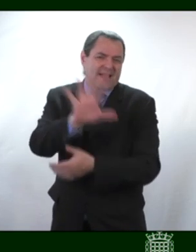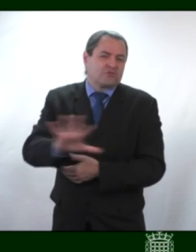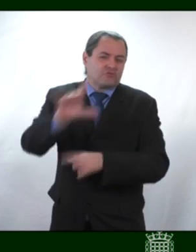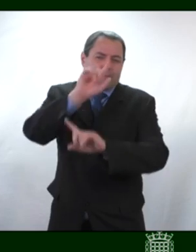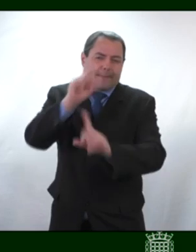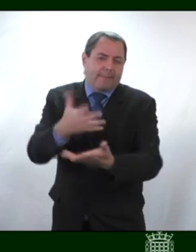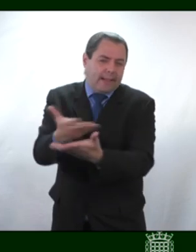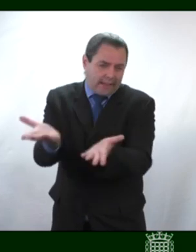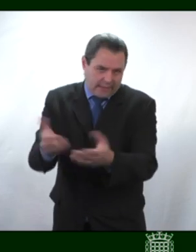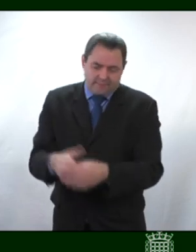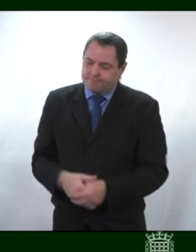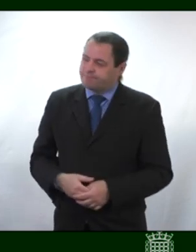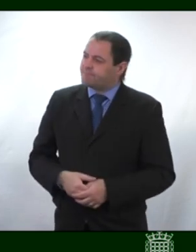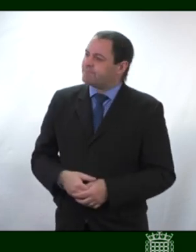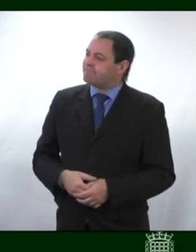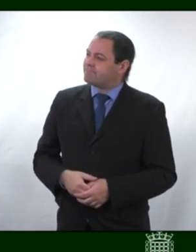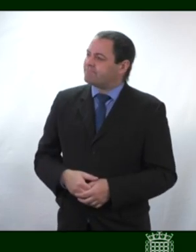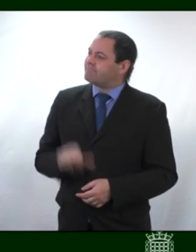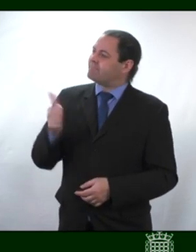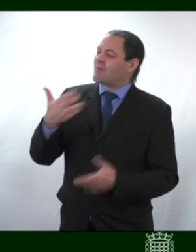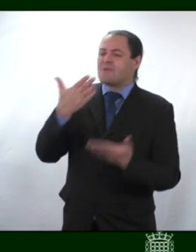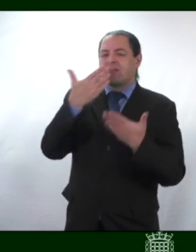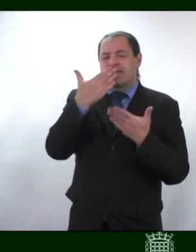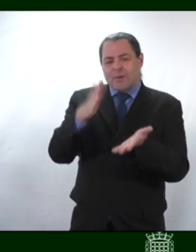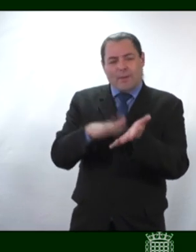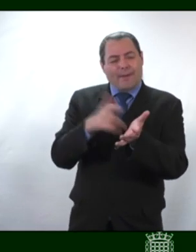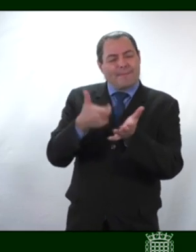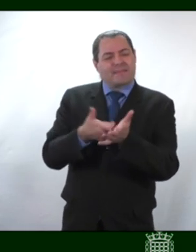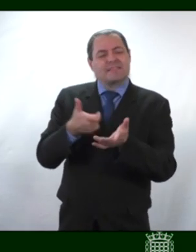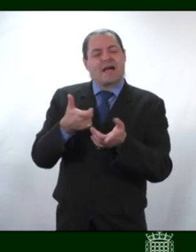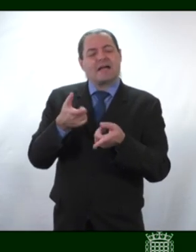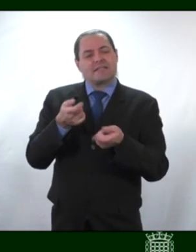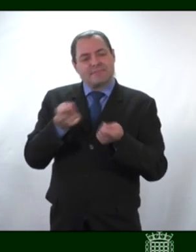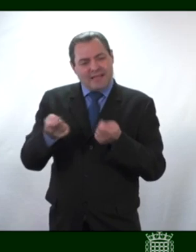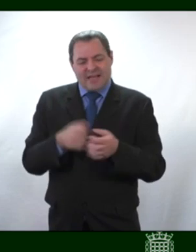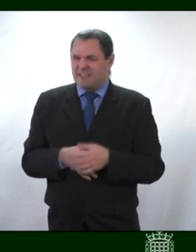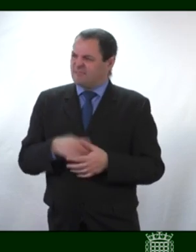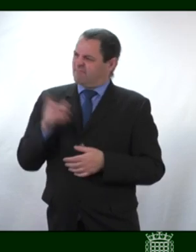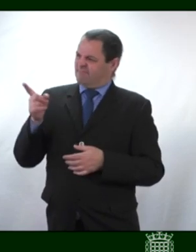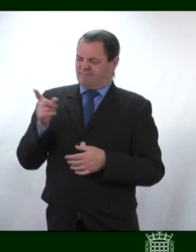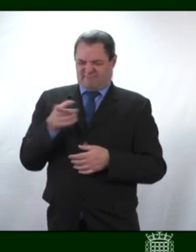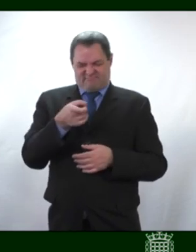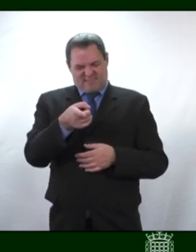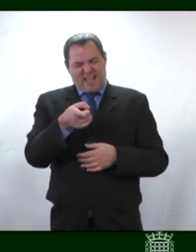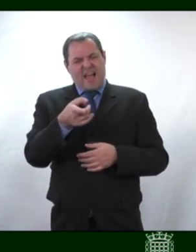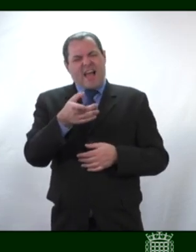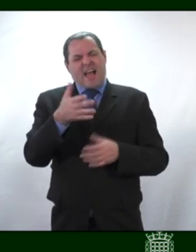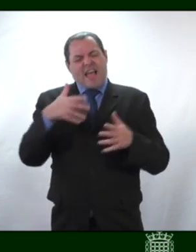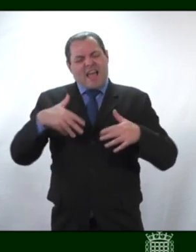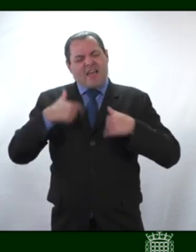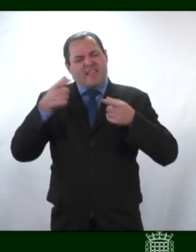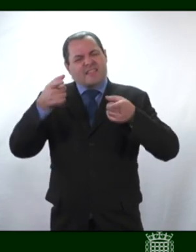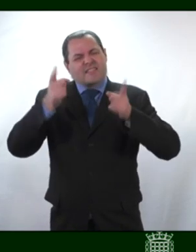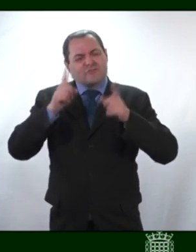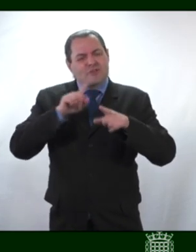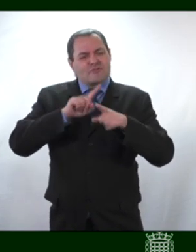Perkins. Thank you, Mr. Speaker. The Health Secretary's attempt to divide and rule the Mayor and the Members of Parliament